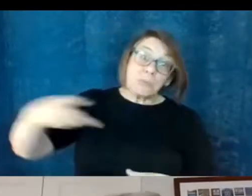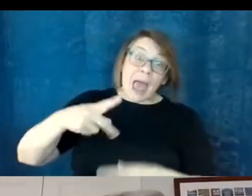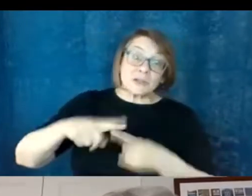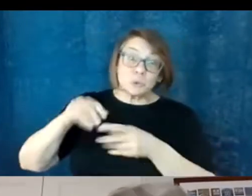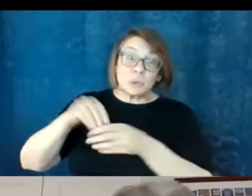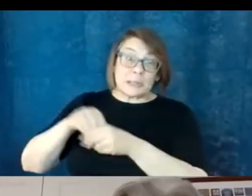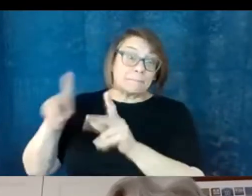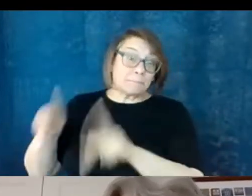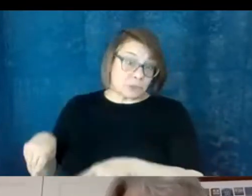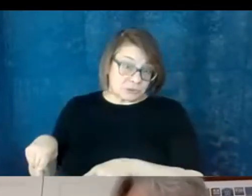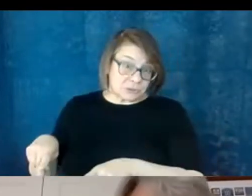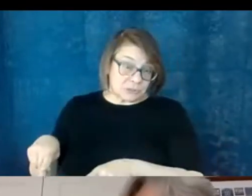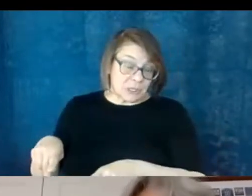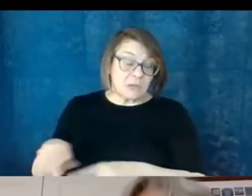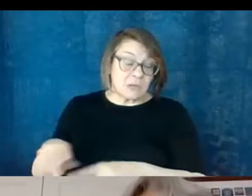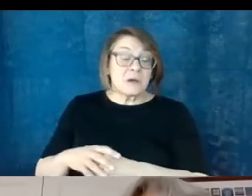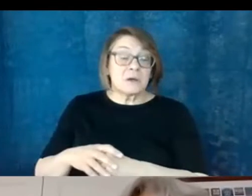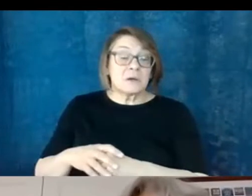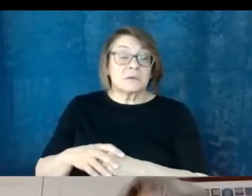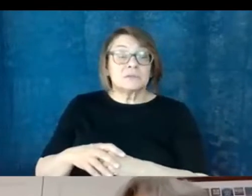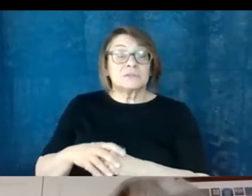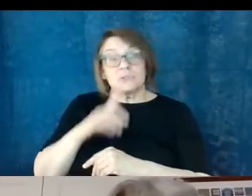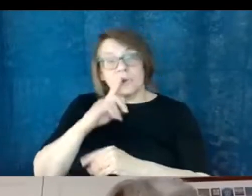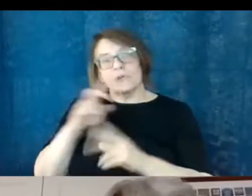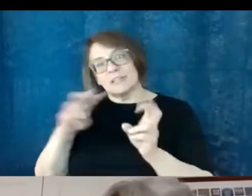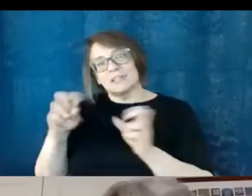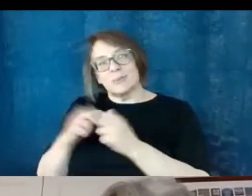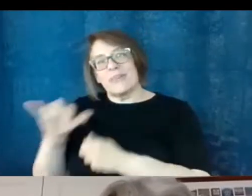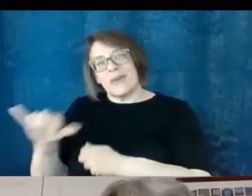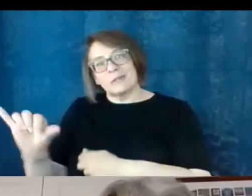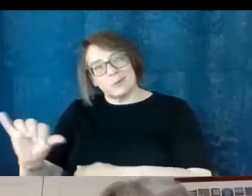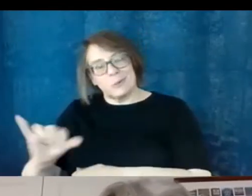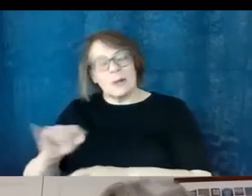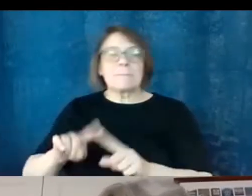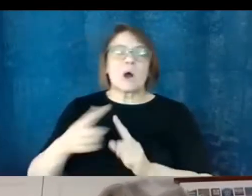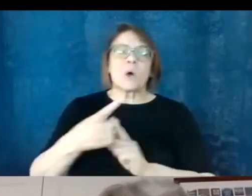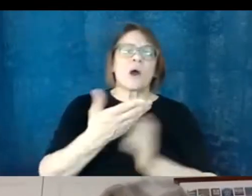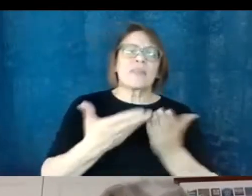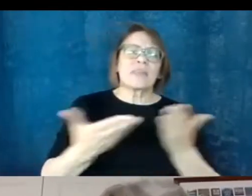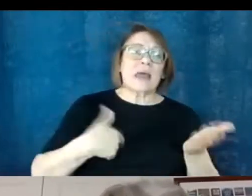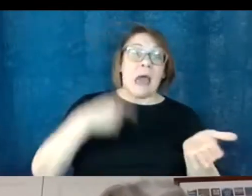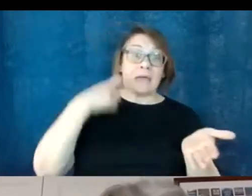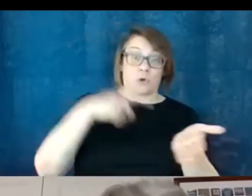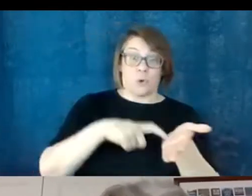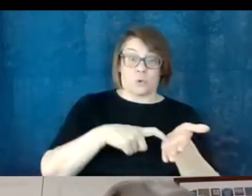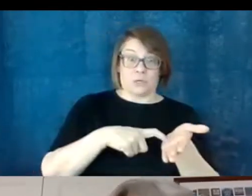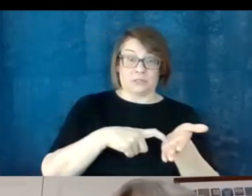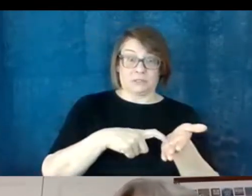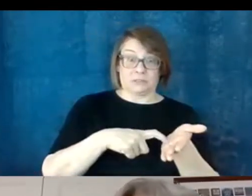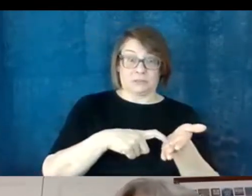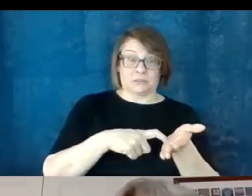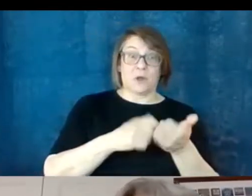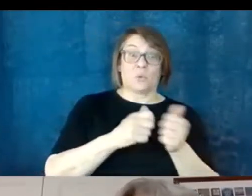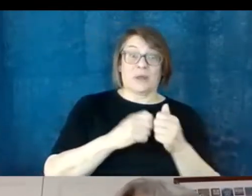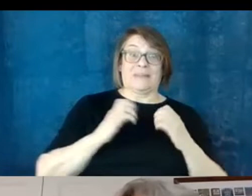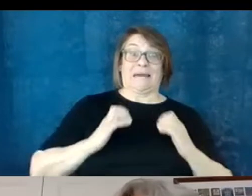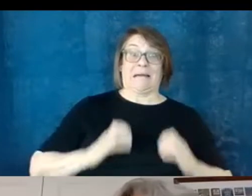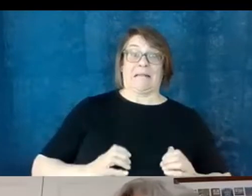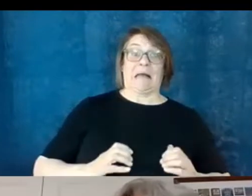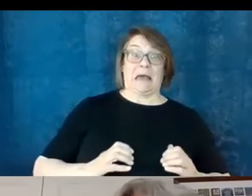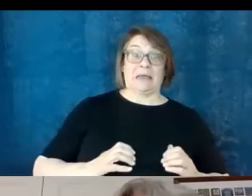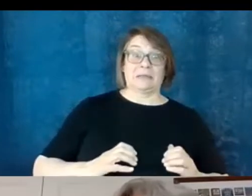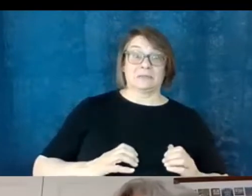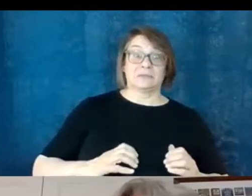person. So there are issues with that as well too. But one thing that I have noticed with clients that I've worked